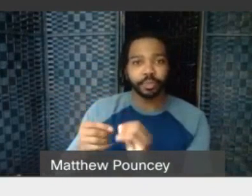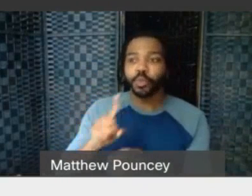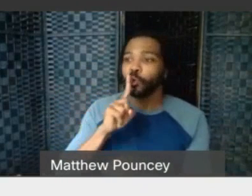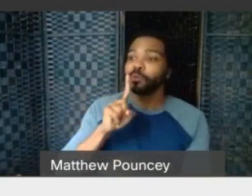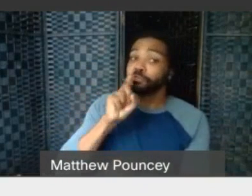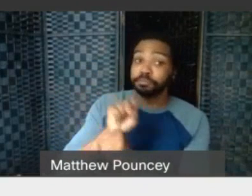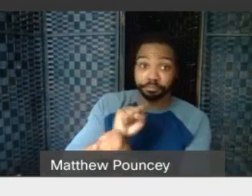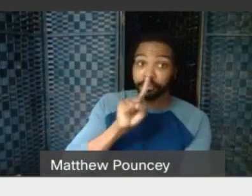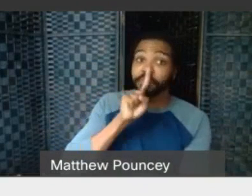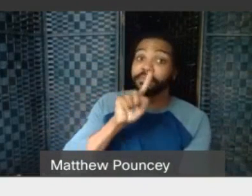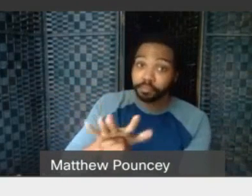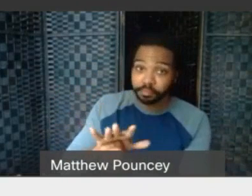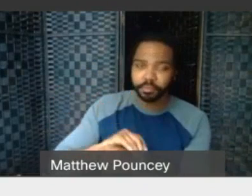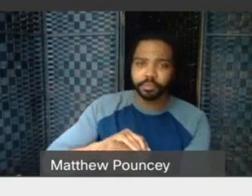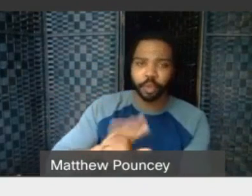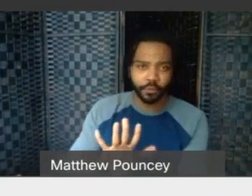deaths, however.